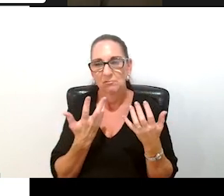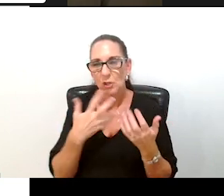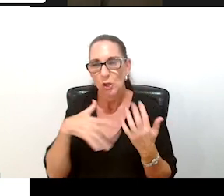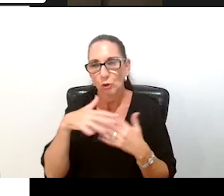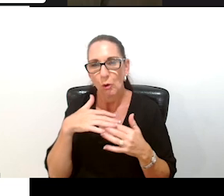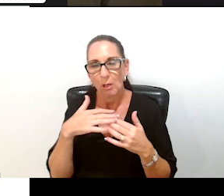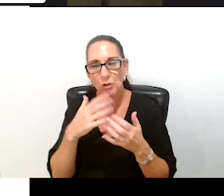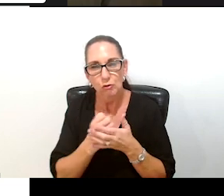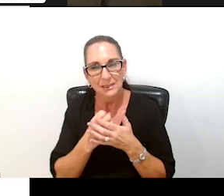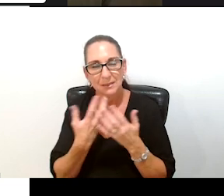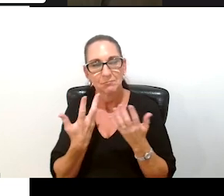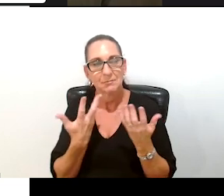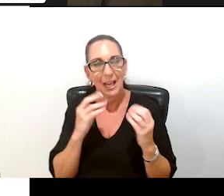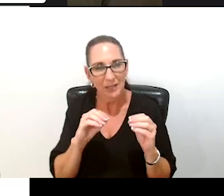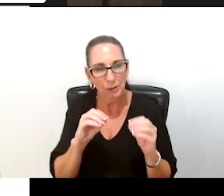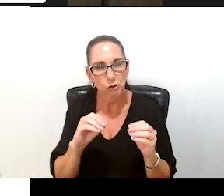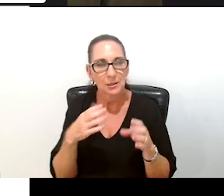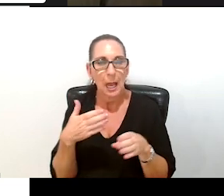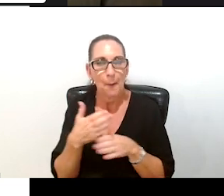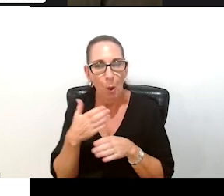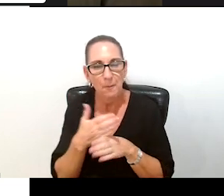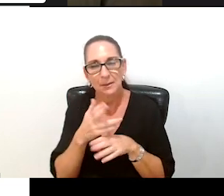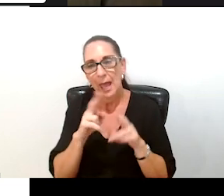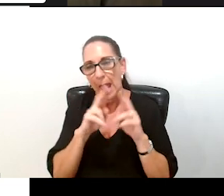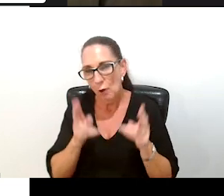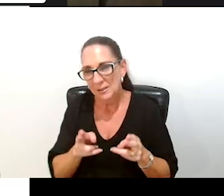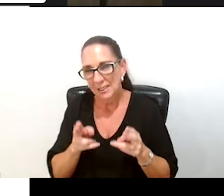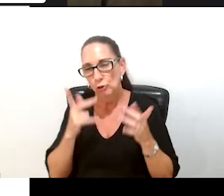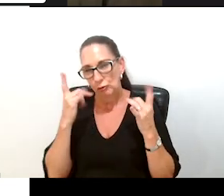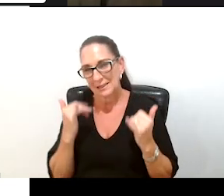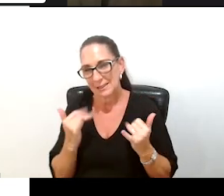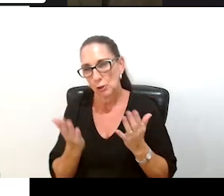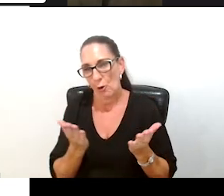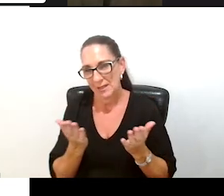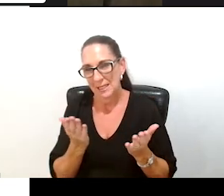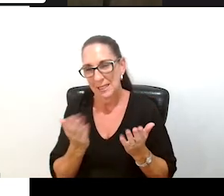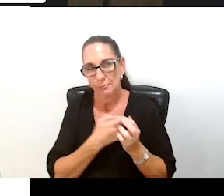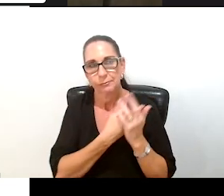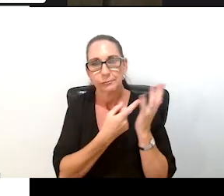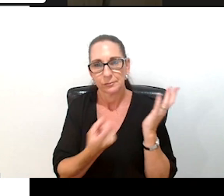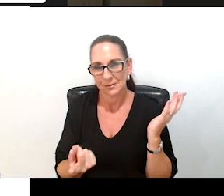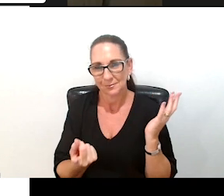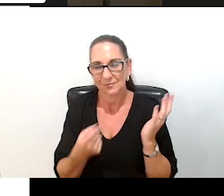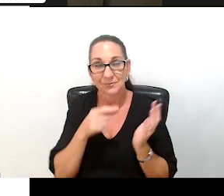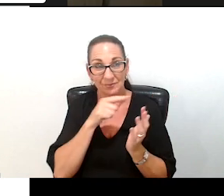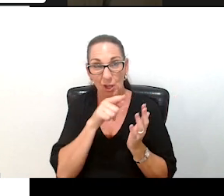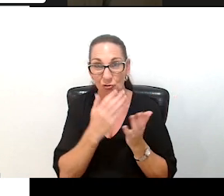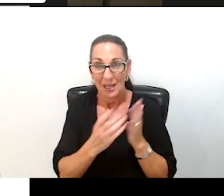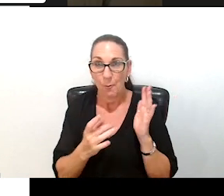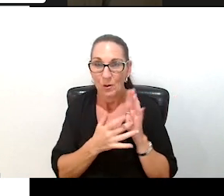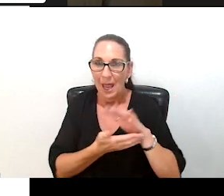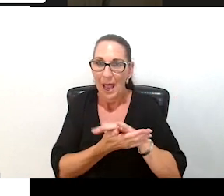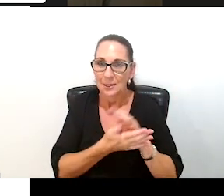education, employment, housing and justice services. And it's a really important initiative under